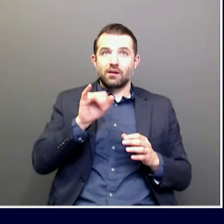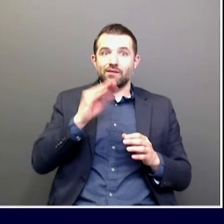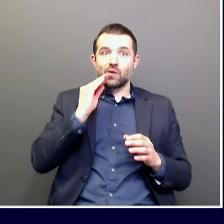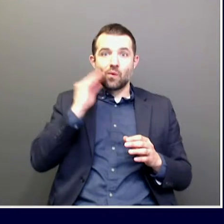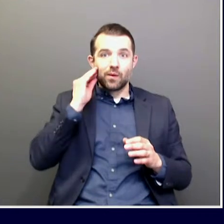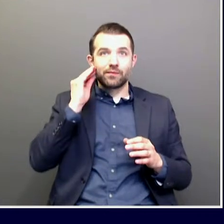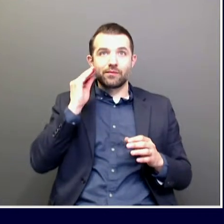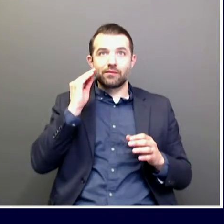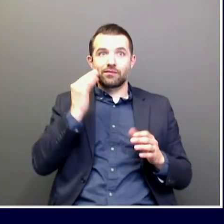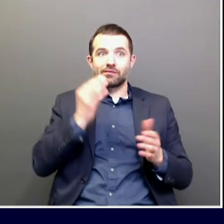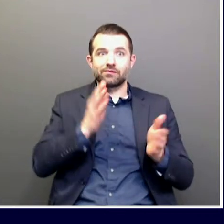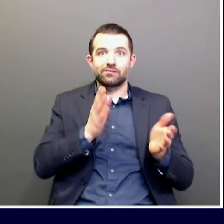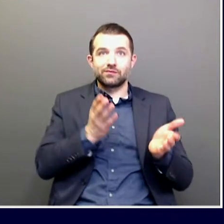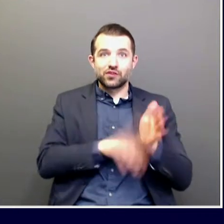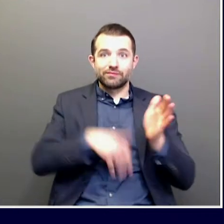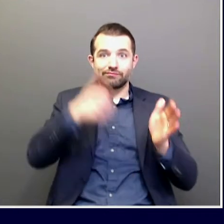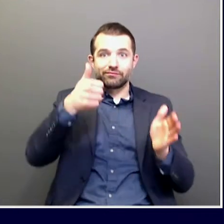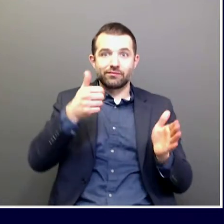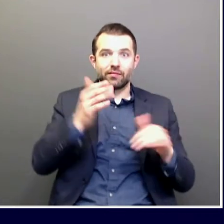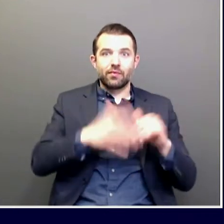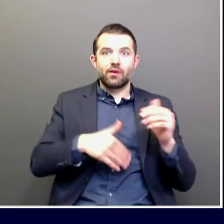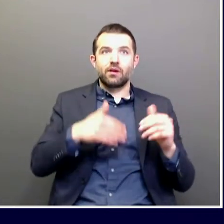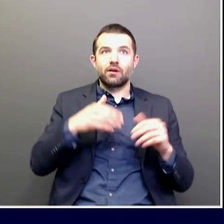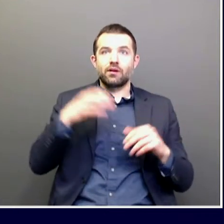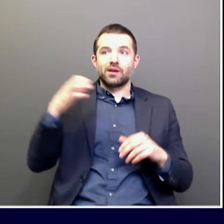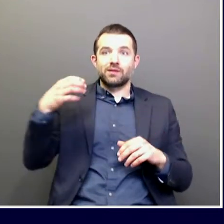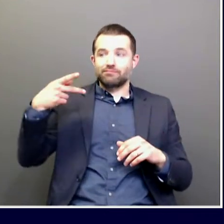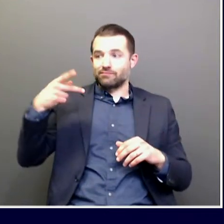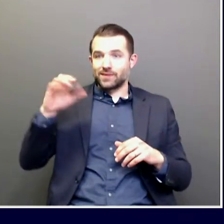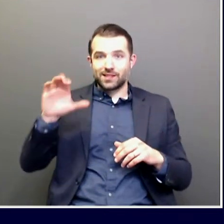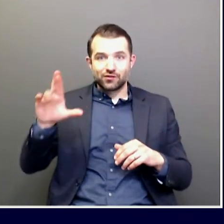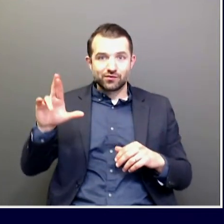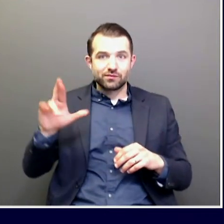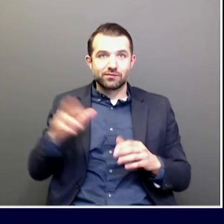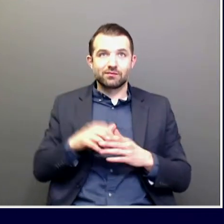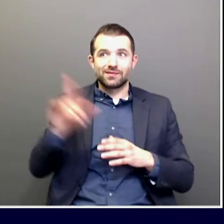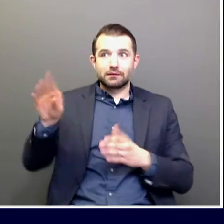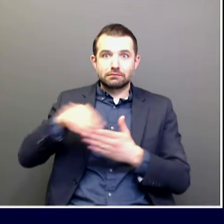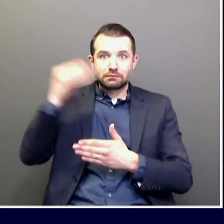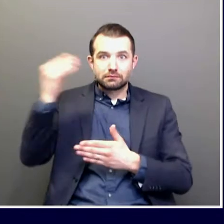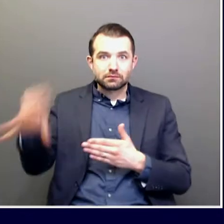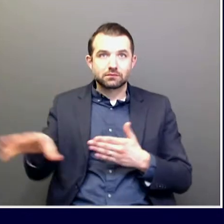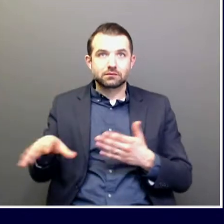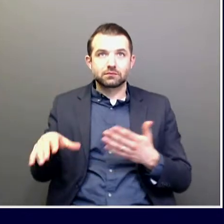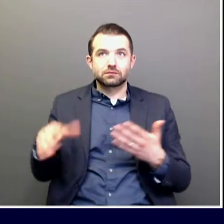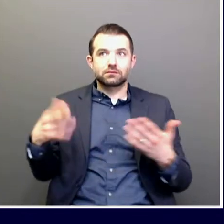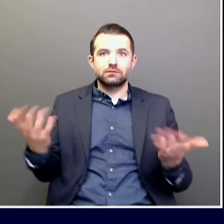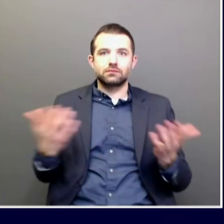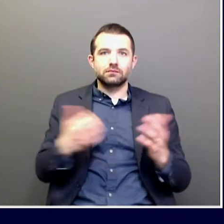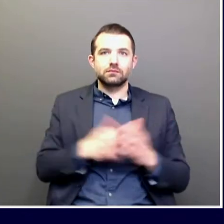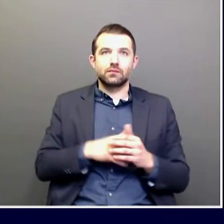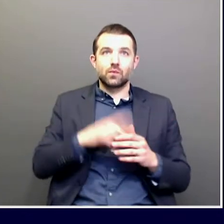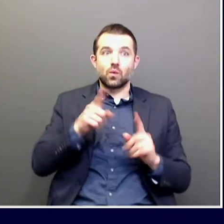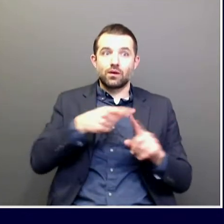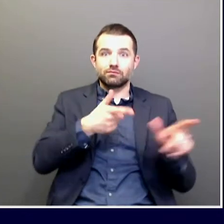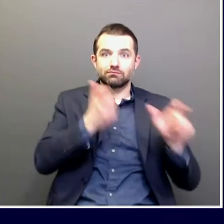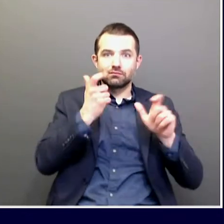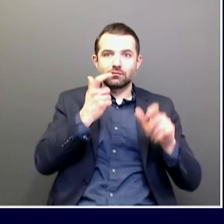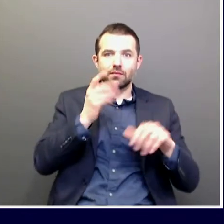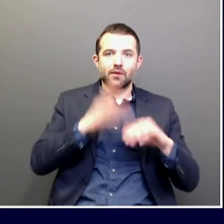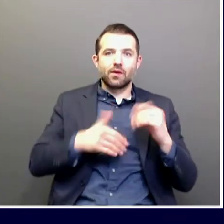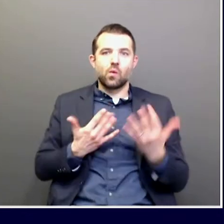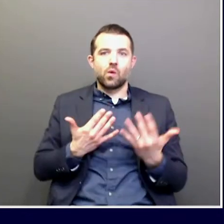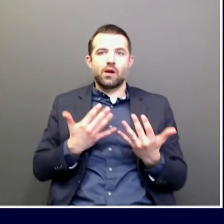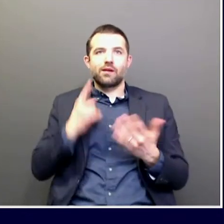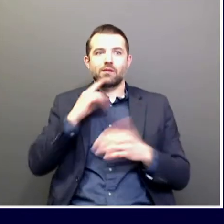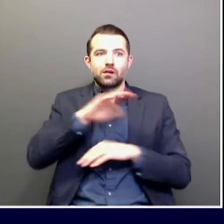What I think is really important, Corey, is that if folks are using at-home tests, they treat that result as if it were